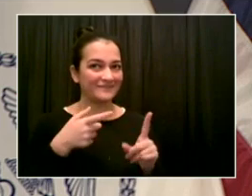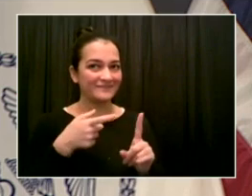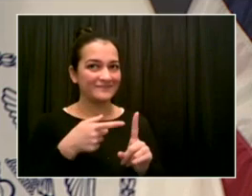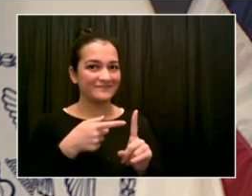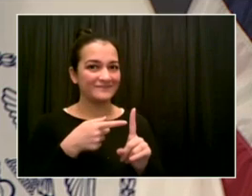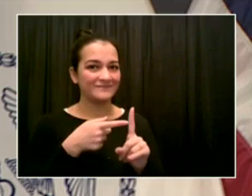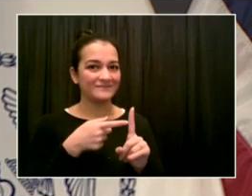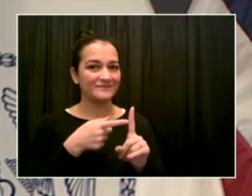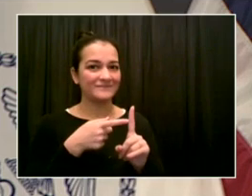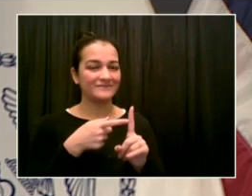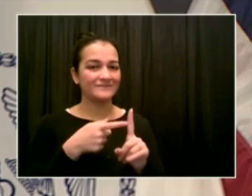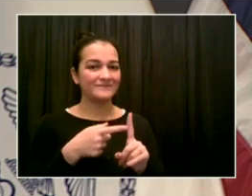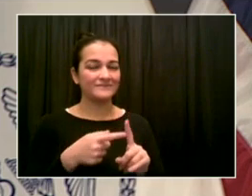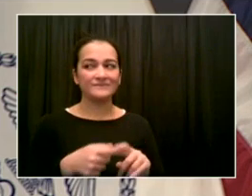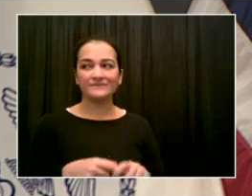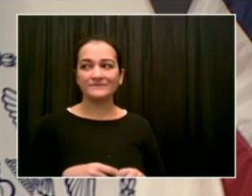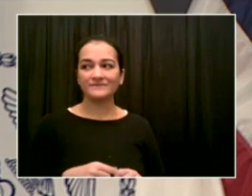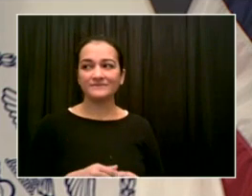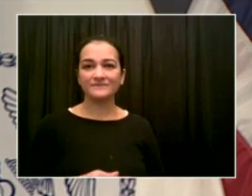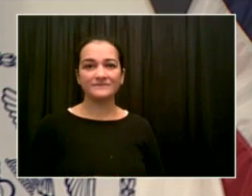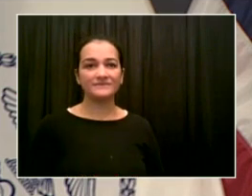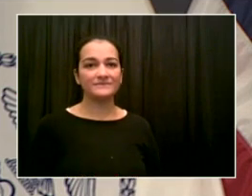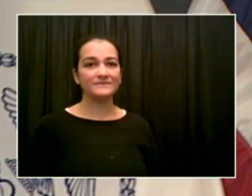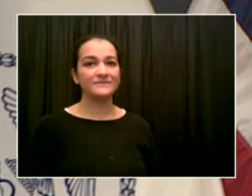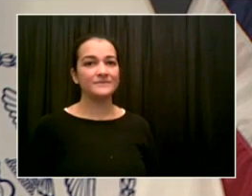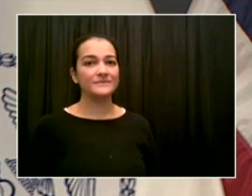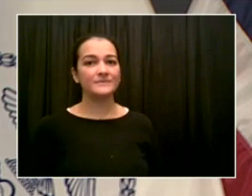again? Your doctrine.